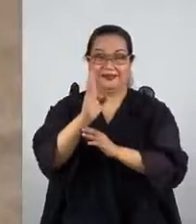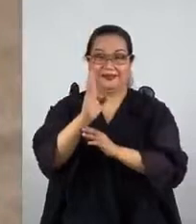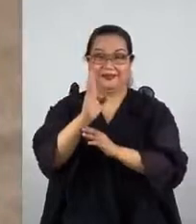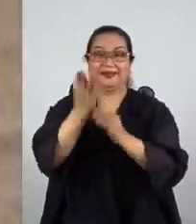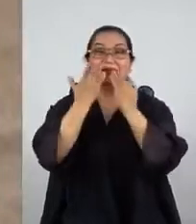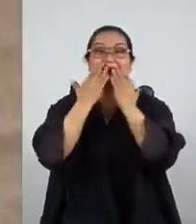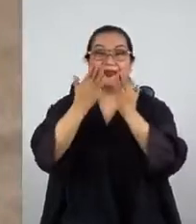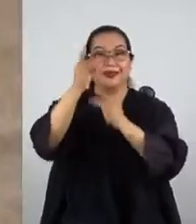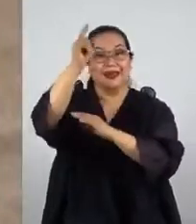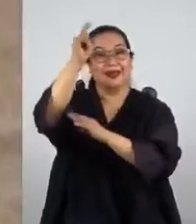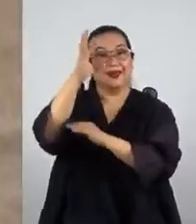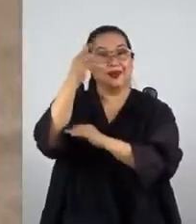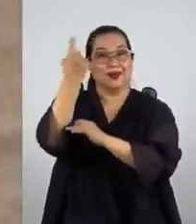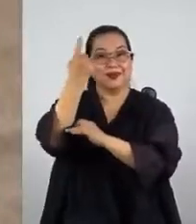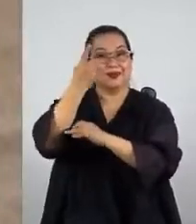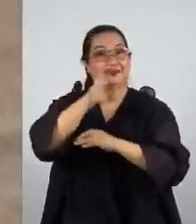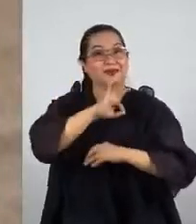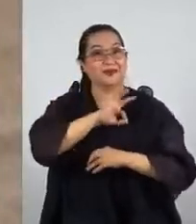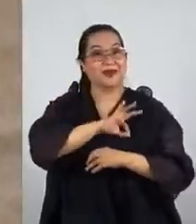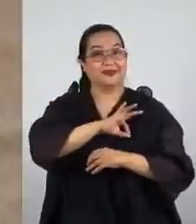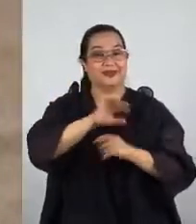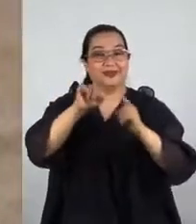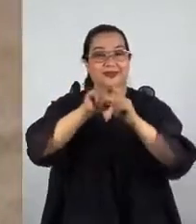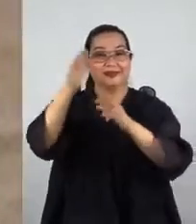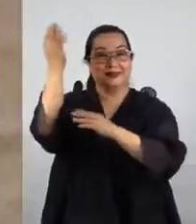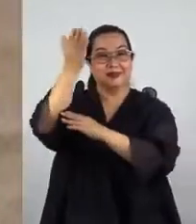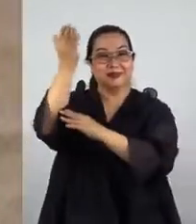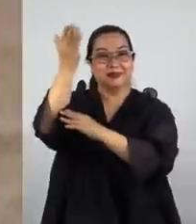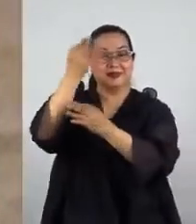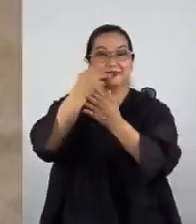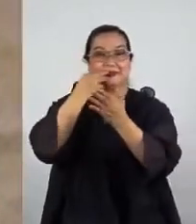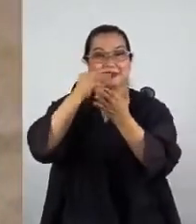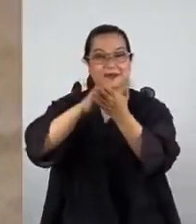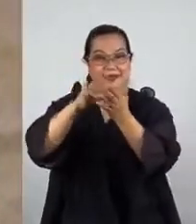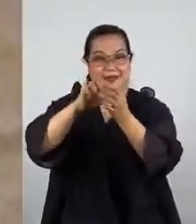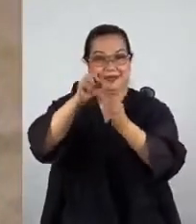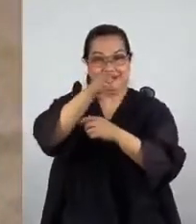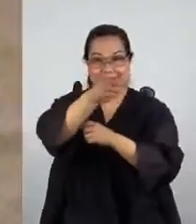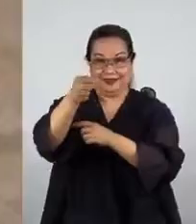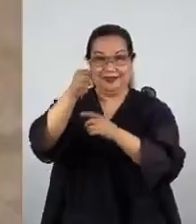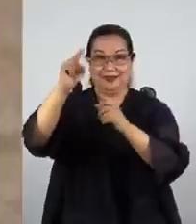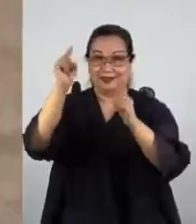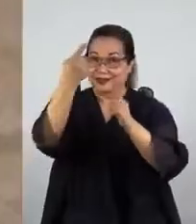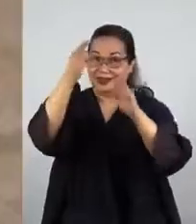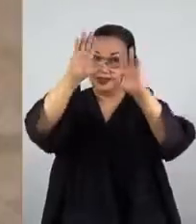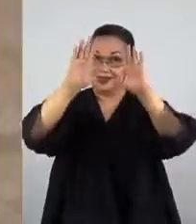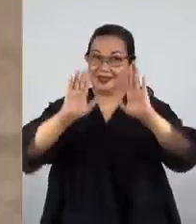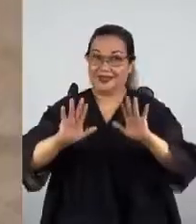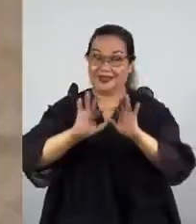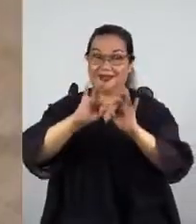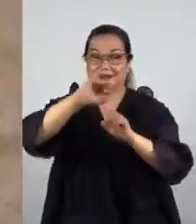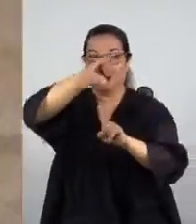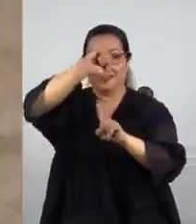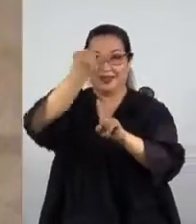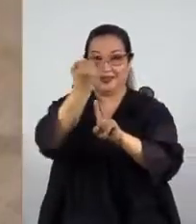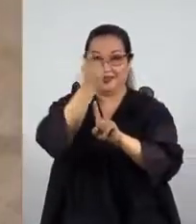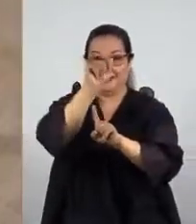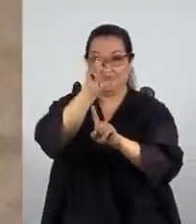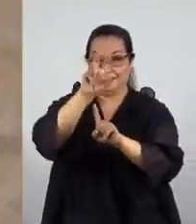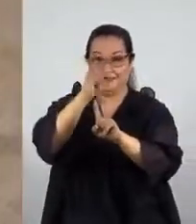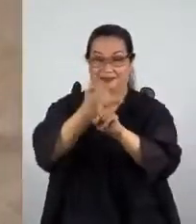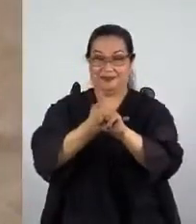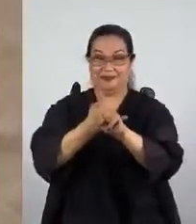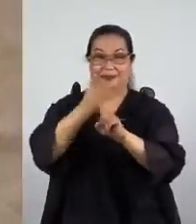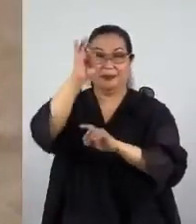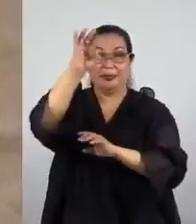I thank God also for this privilege to preach the word to you this first Sunday of January. You know, Pastor